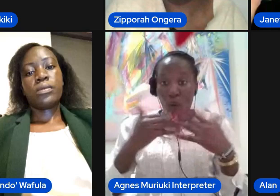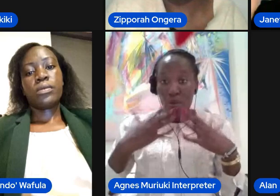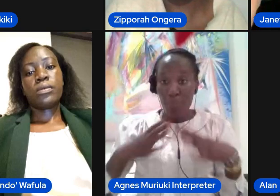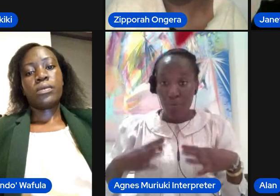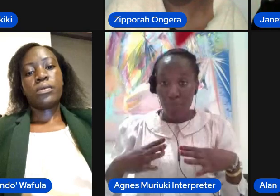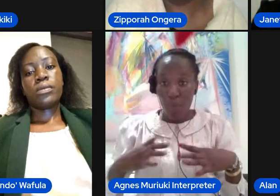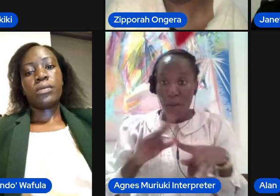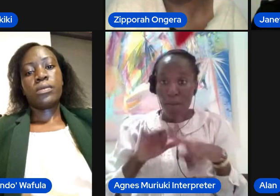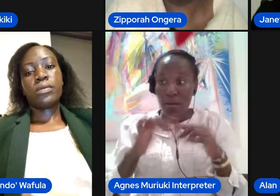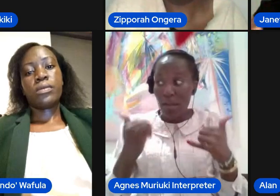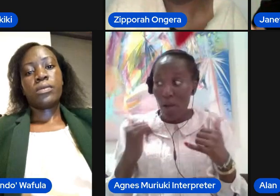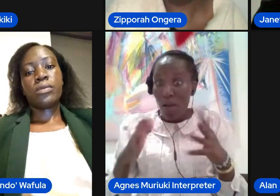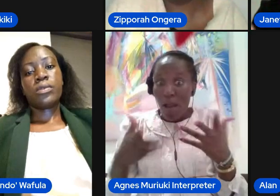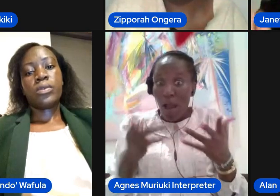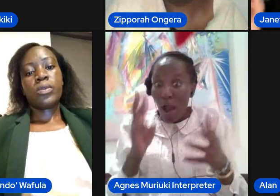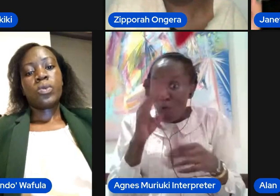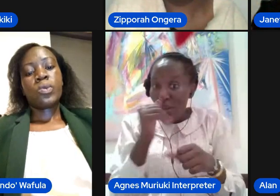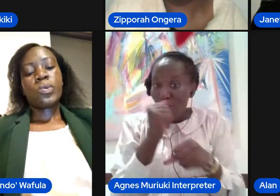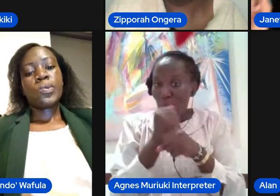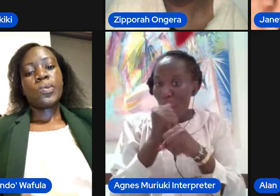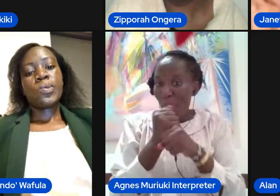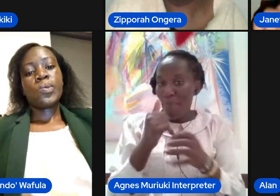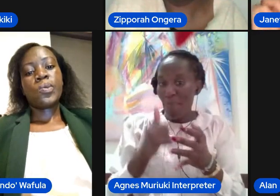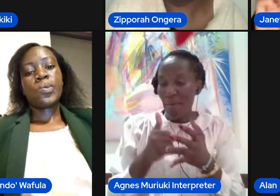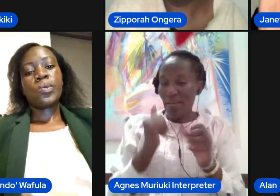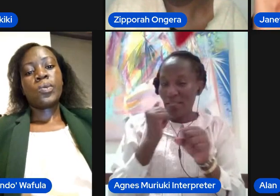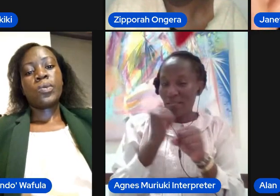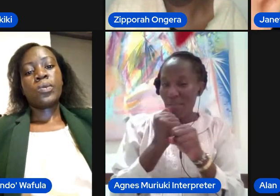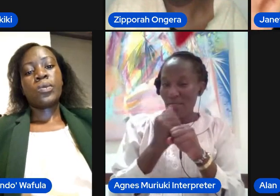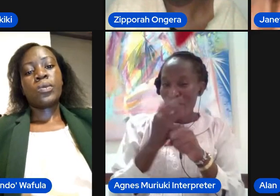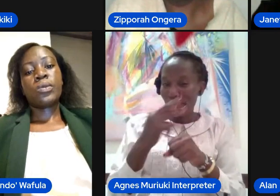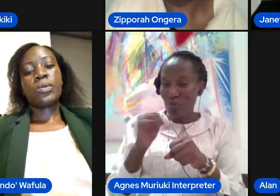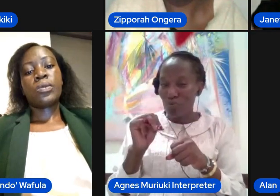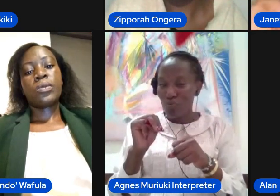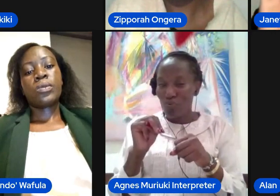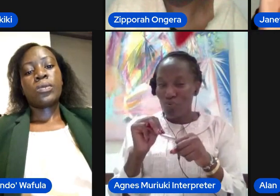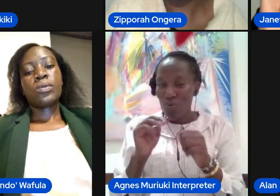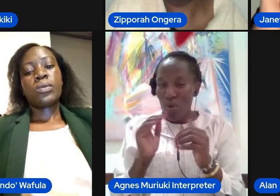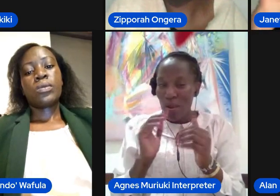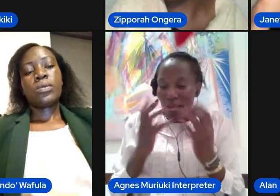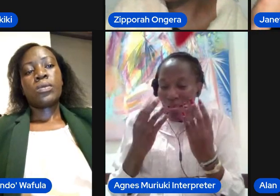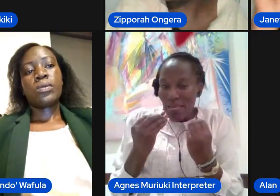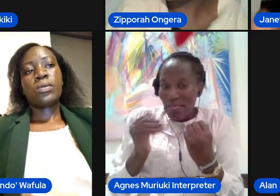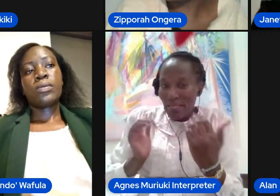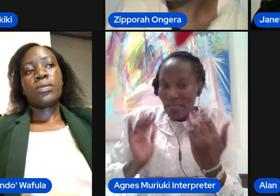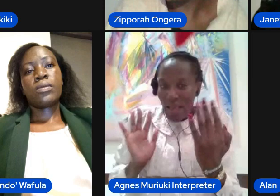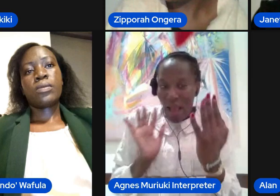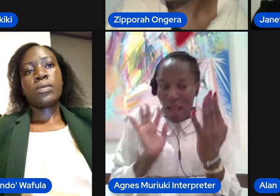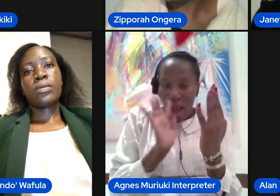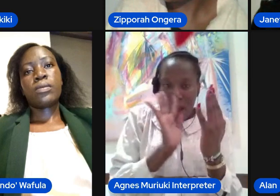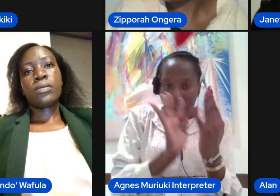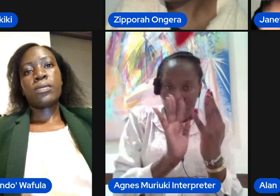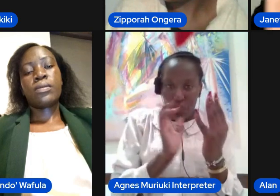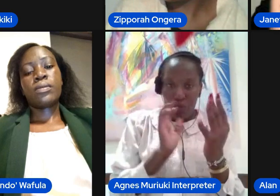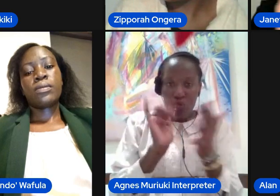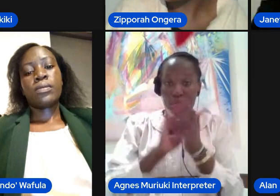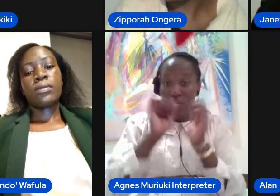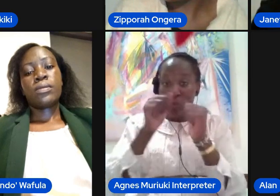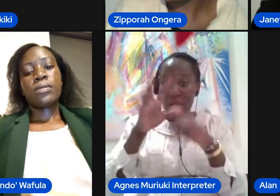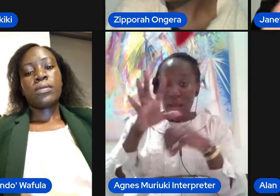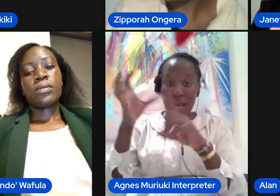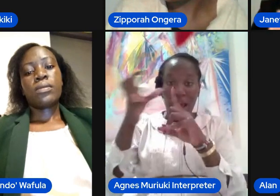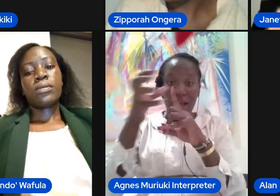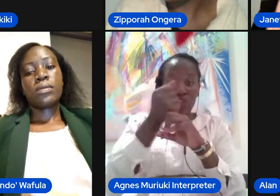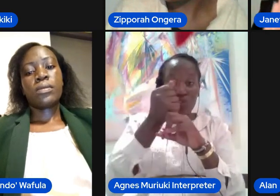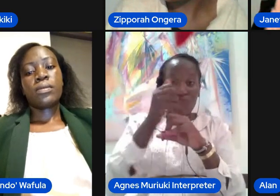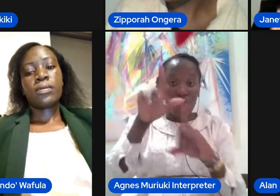going to structure them? How are you going to narrow them to how you approach them to a point of they attain the goal that you want? I